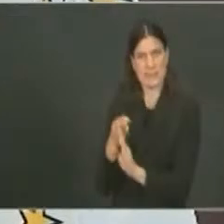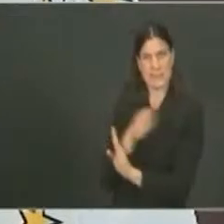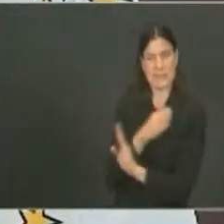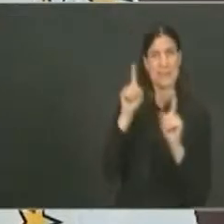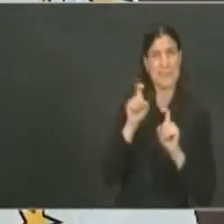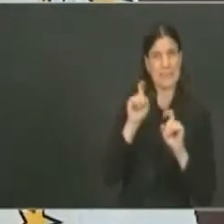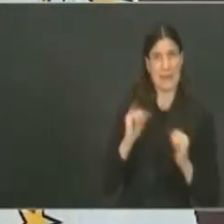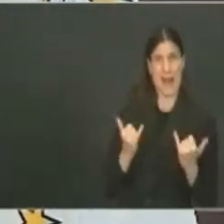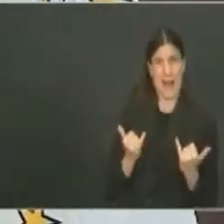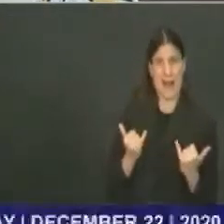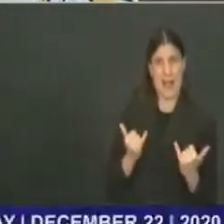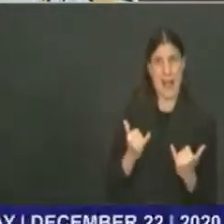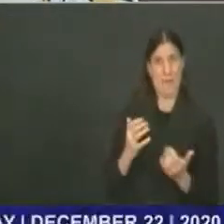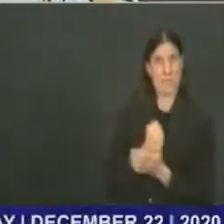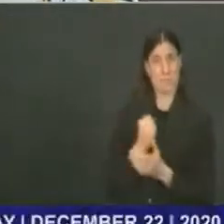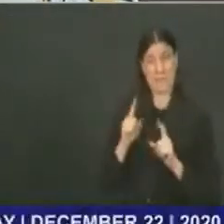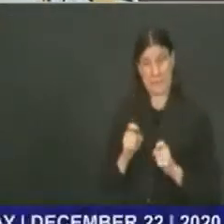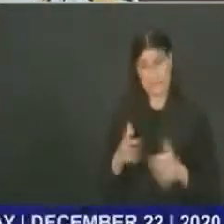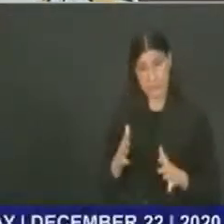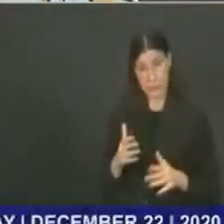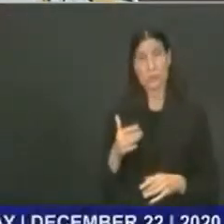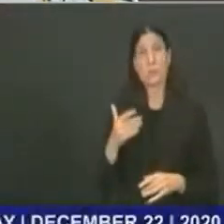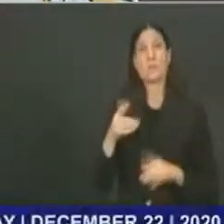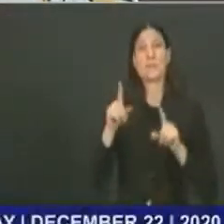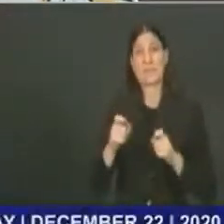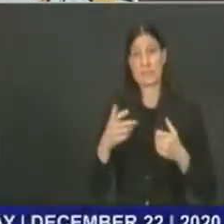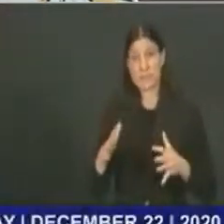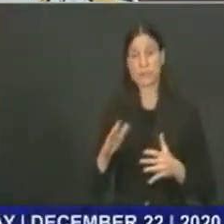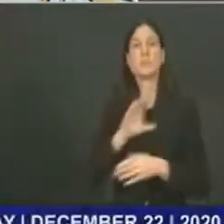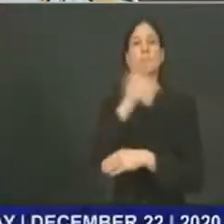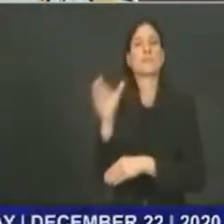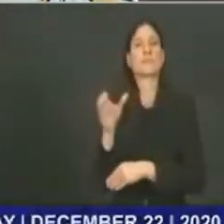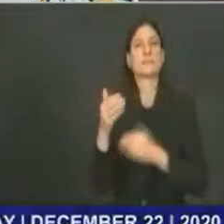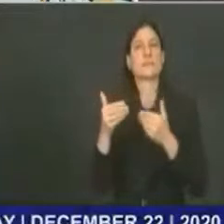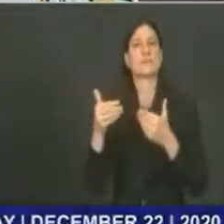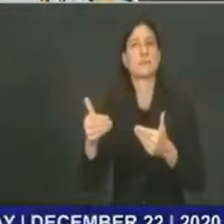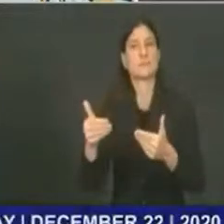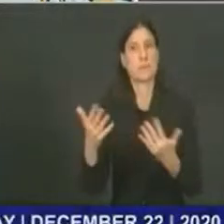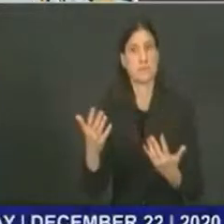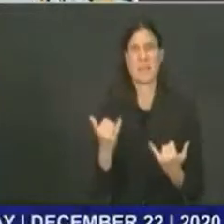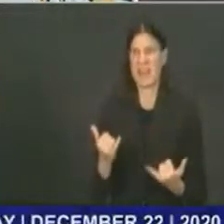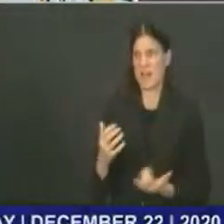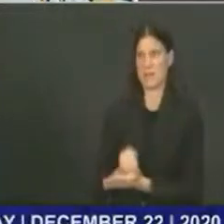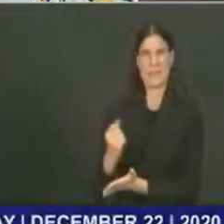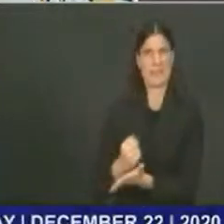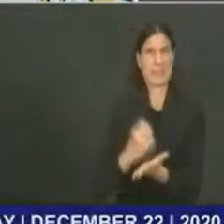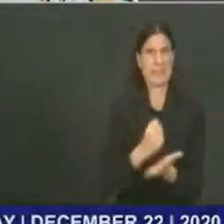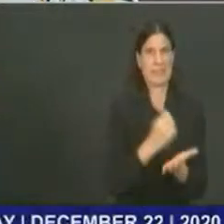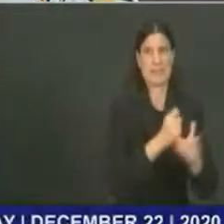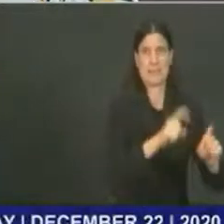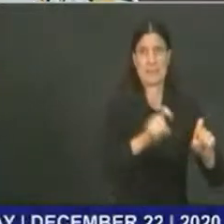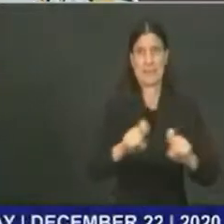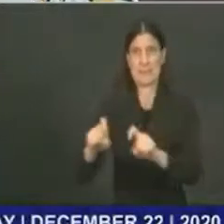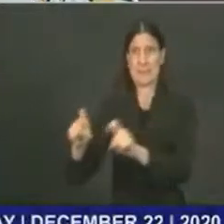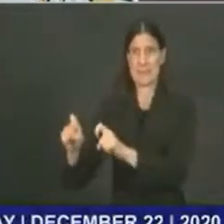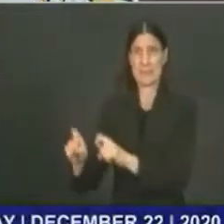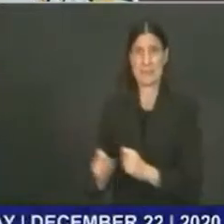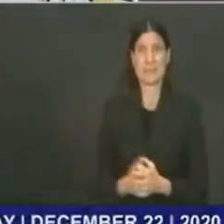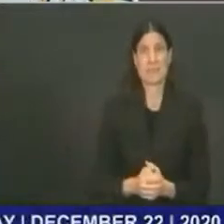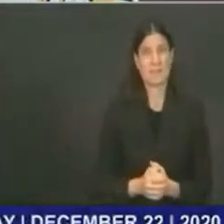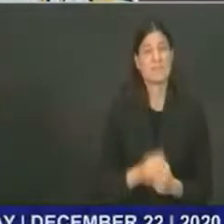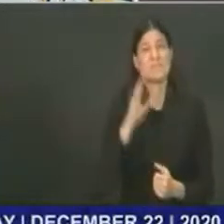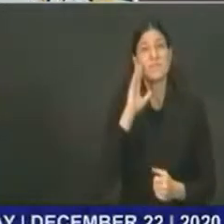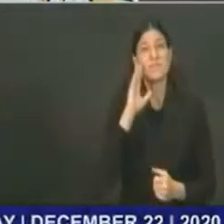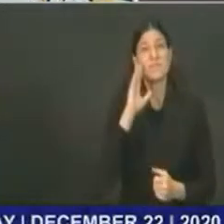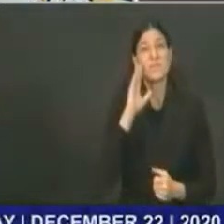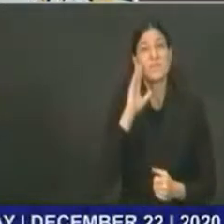it. We are really ramping up our testing. At this point, there's no excuse not to get a test. You can go